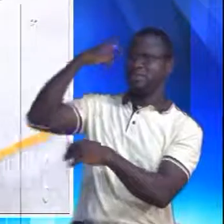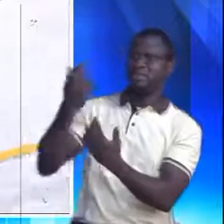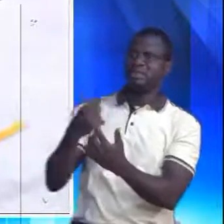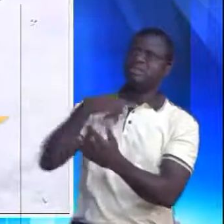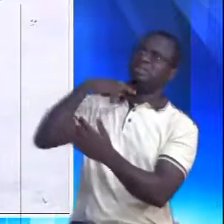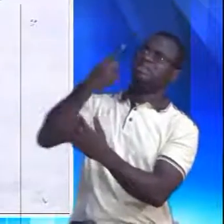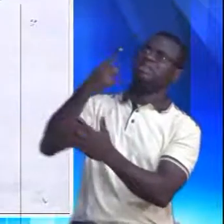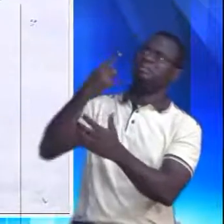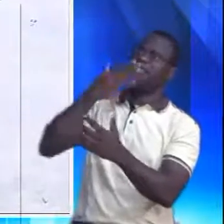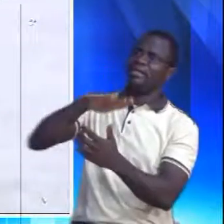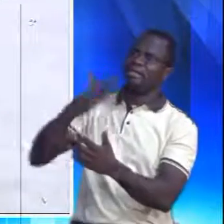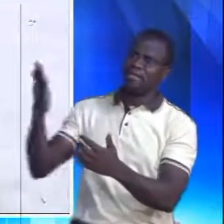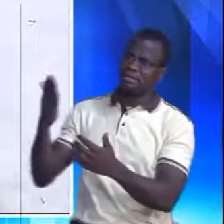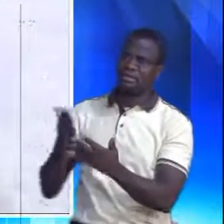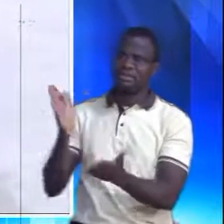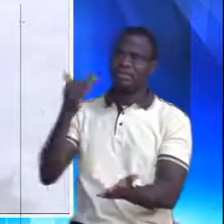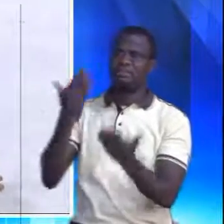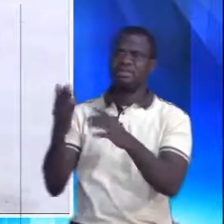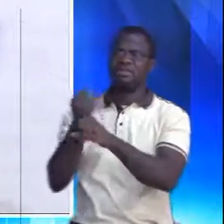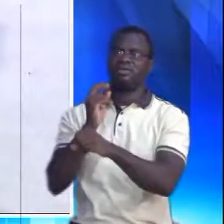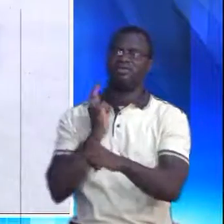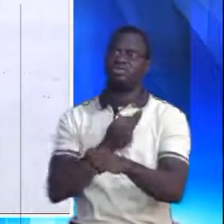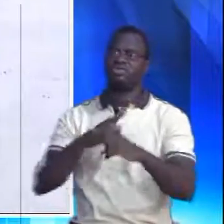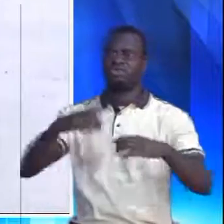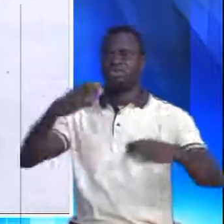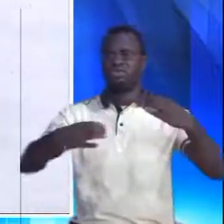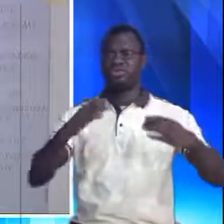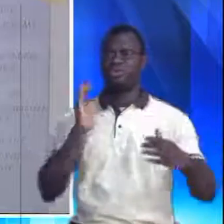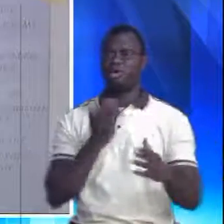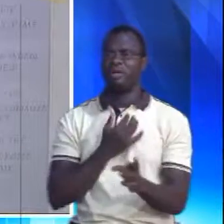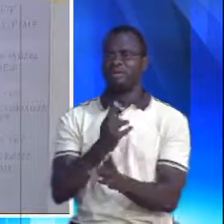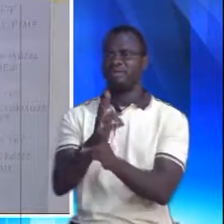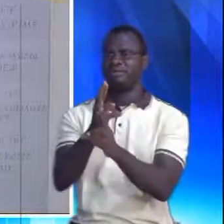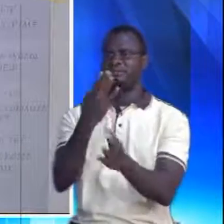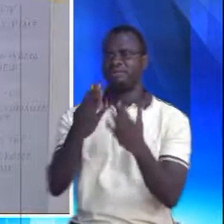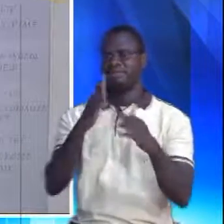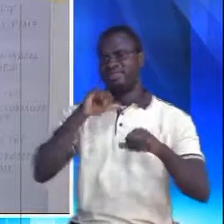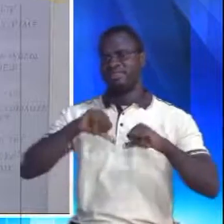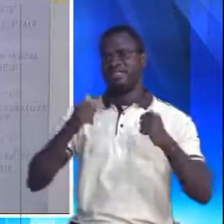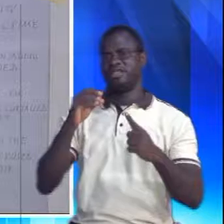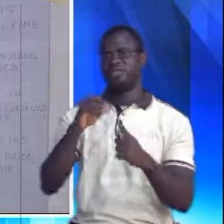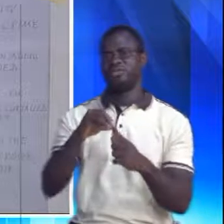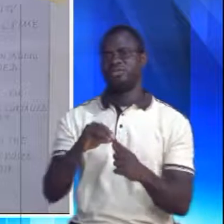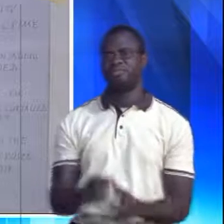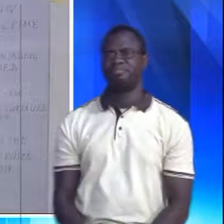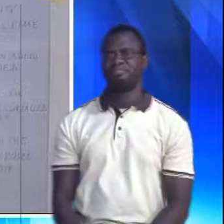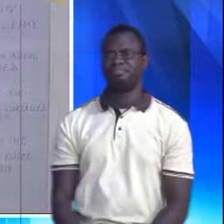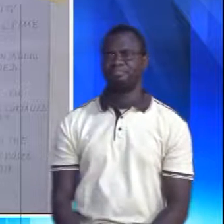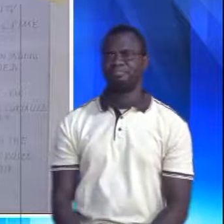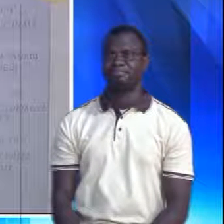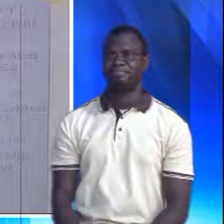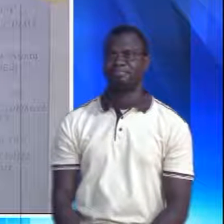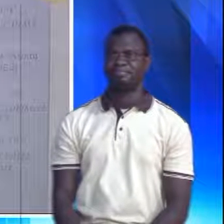be quiet. Another way through which your right of expression can be contained is when you write something in the newspaper, or you go to the radio house